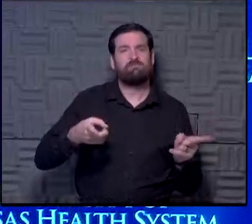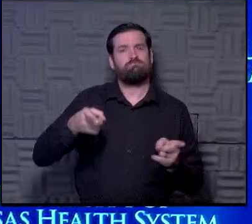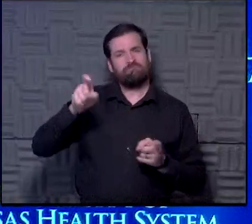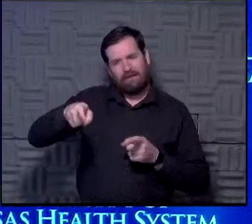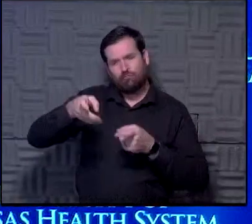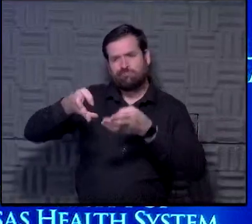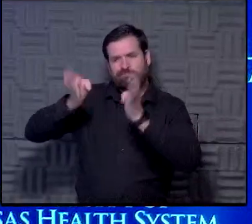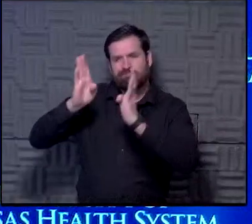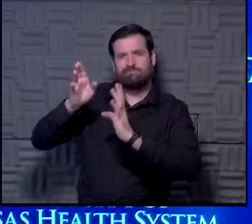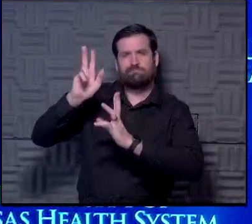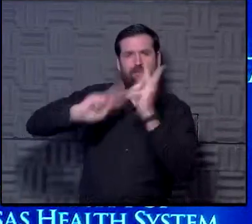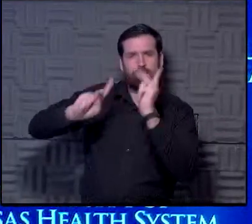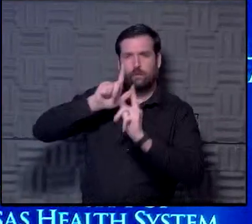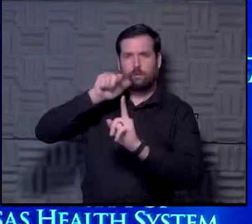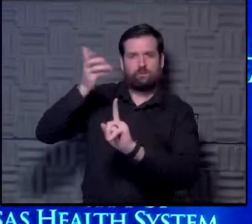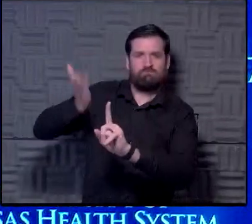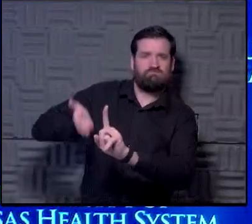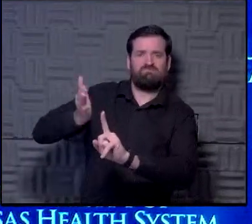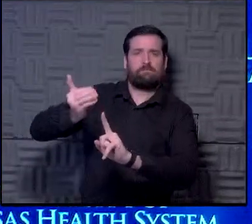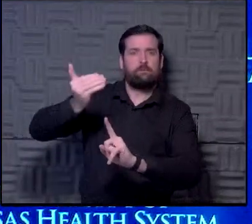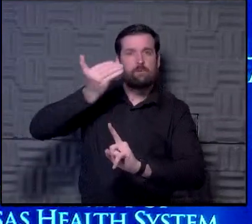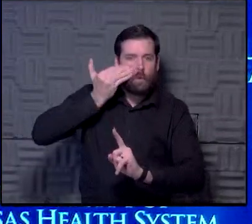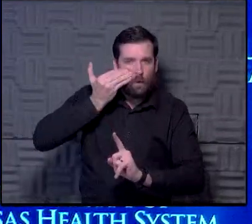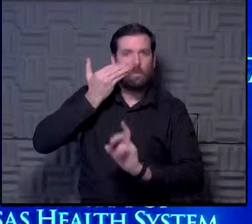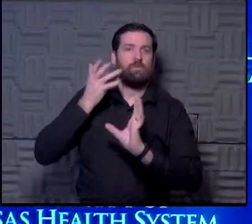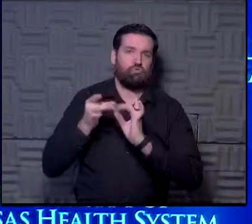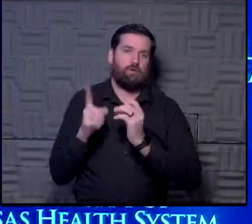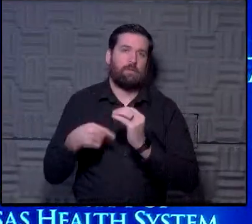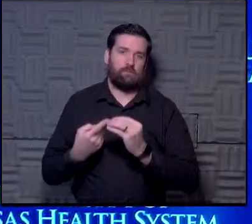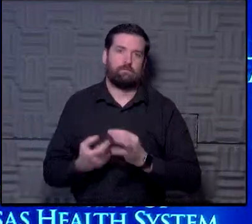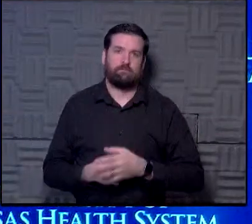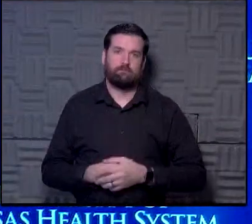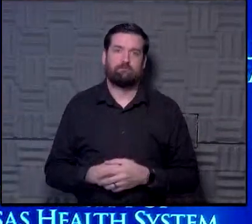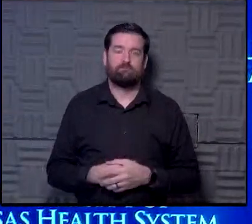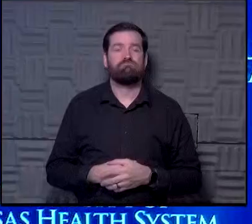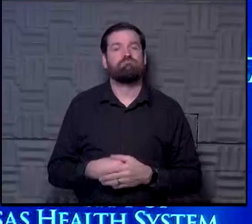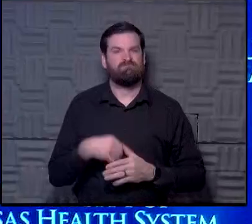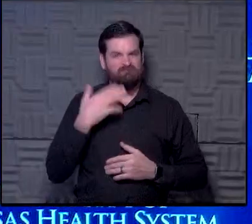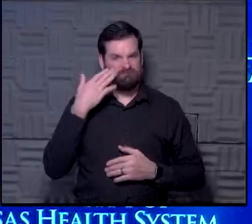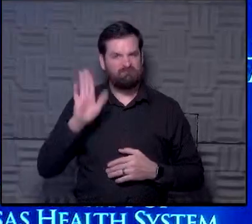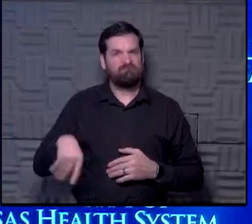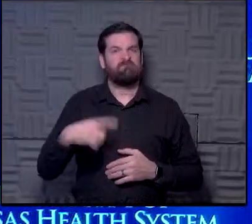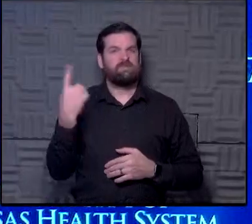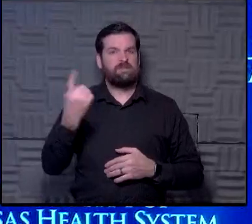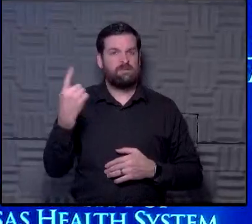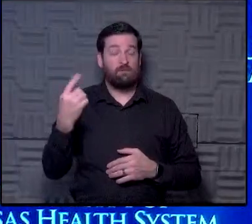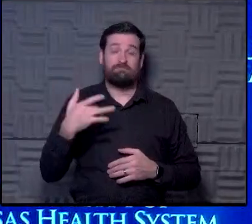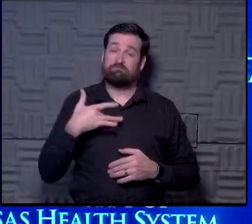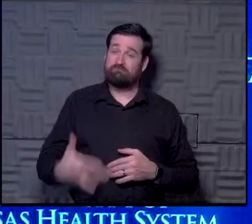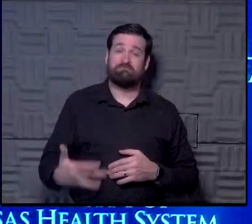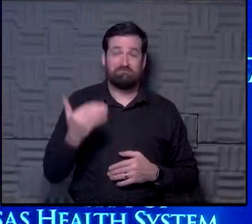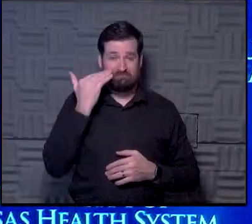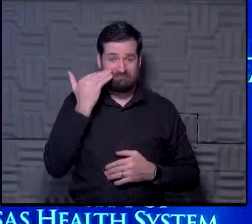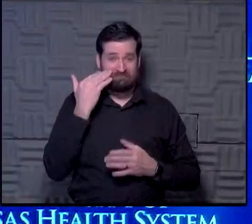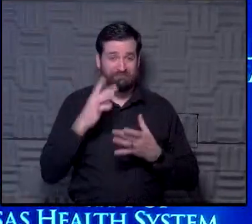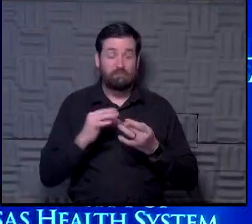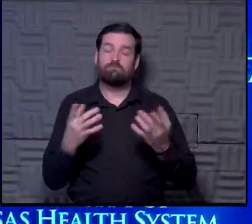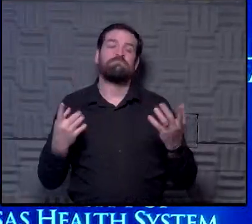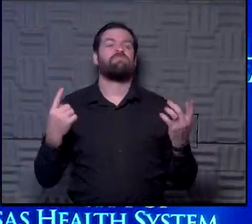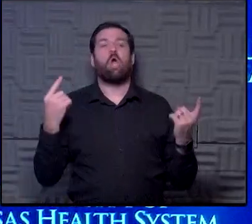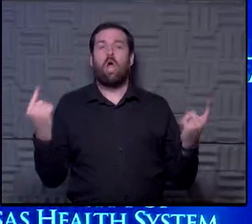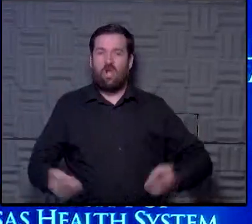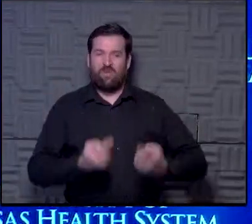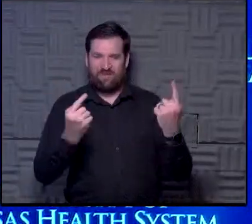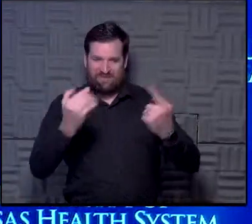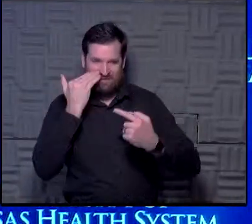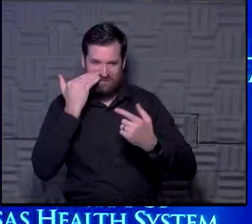to the guys who really know what they're talking about. I know someone who also usually knows what they're actually always